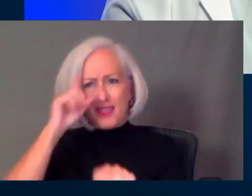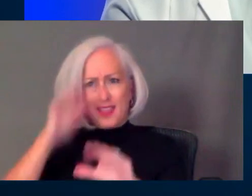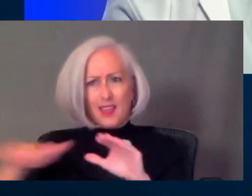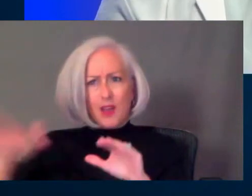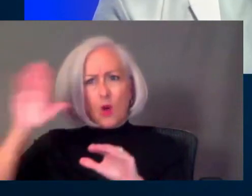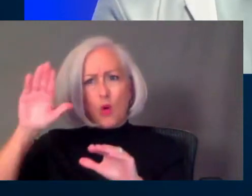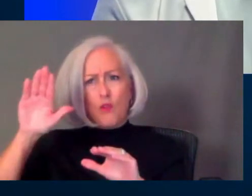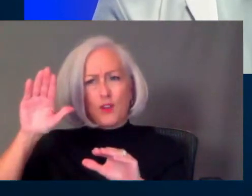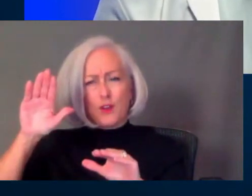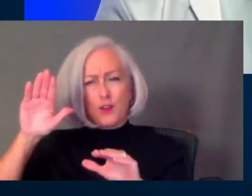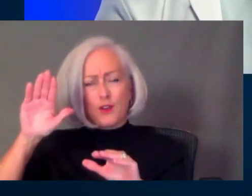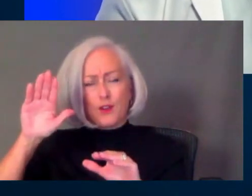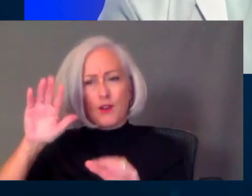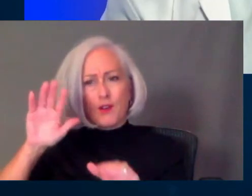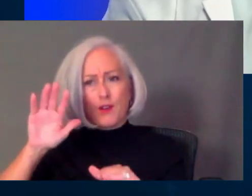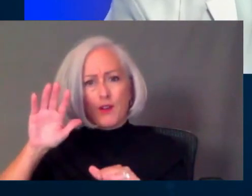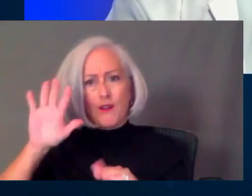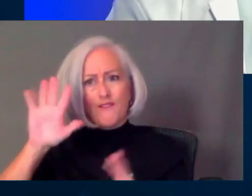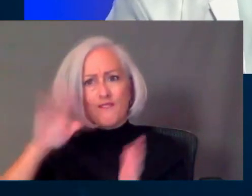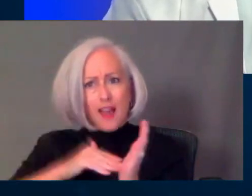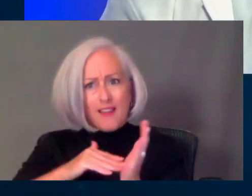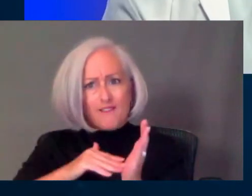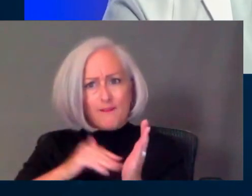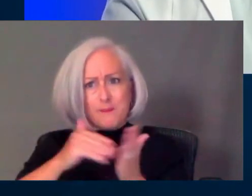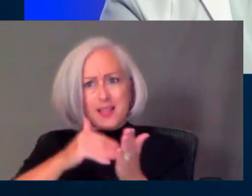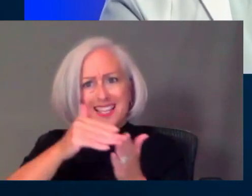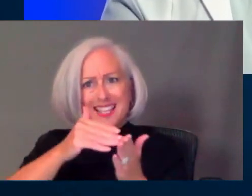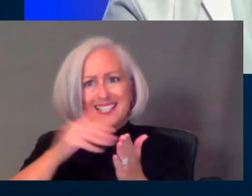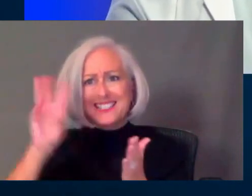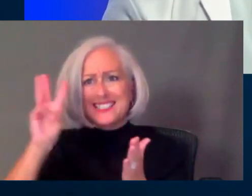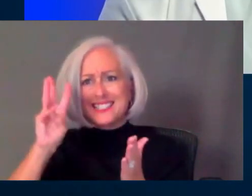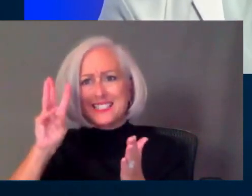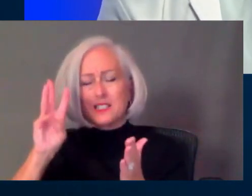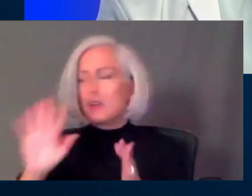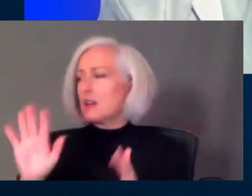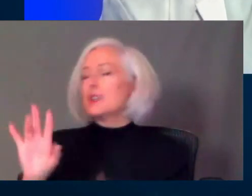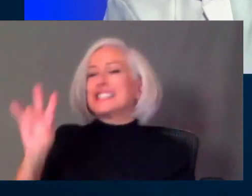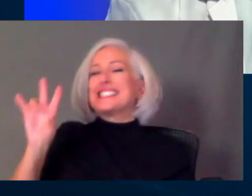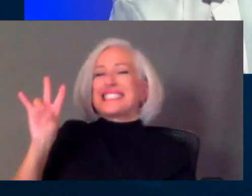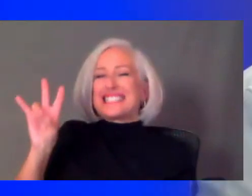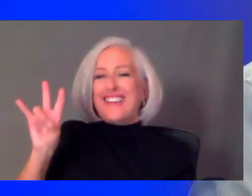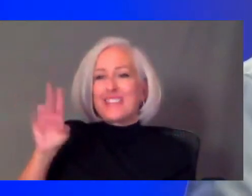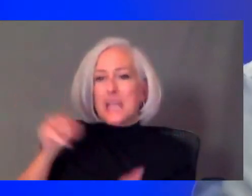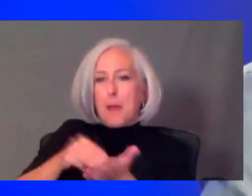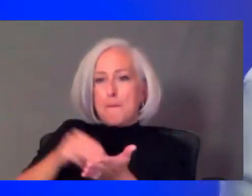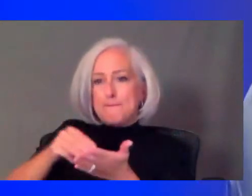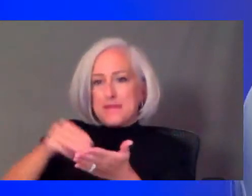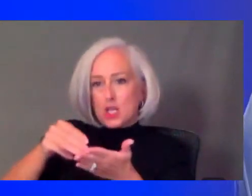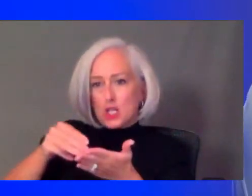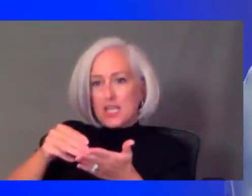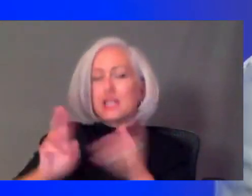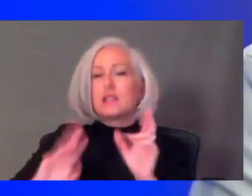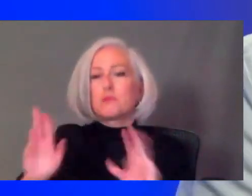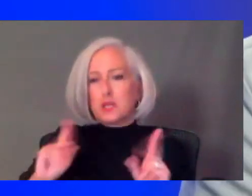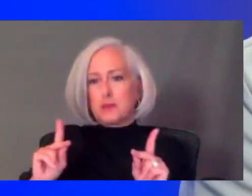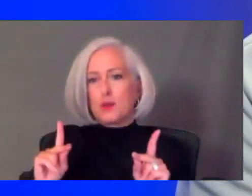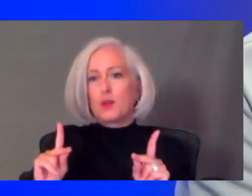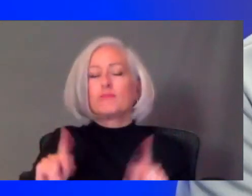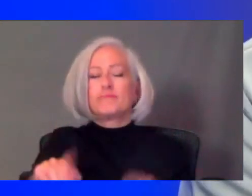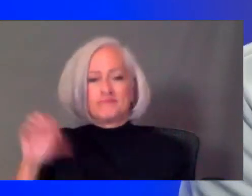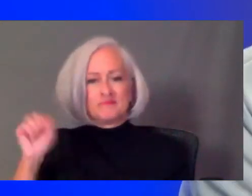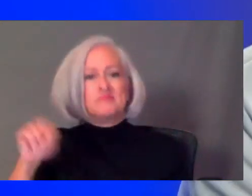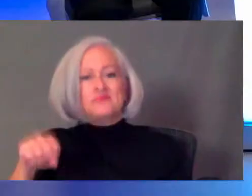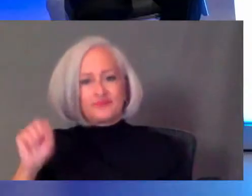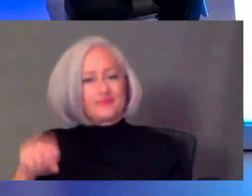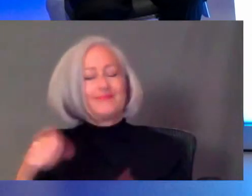disability related to those symptoms, this is going to occupy our lives for the next decade. And so if we can start working